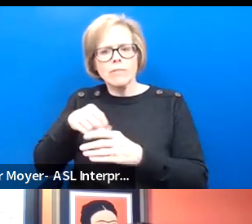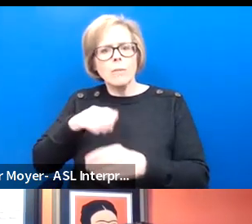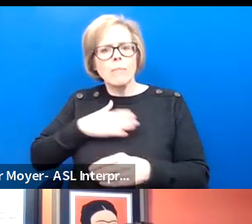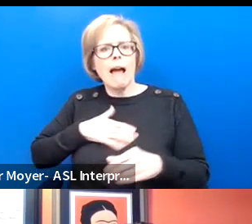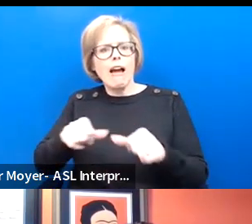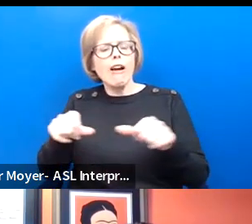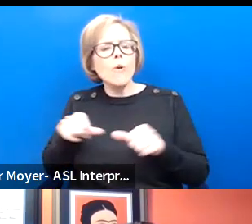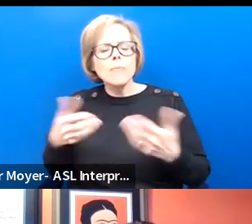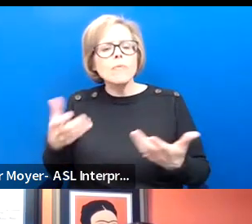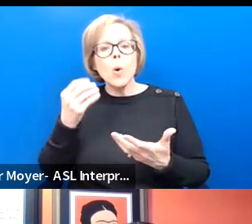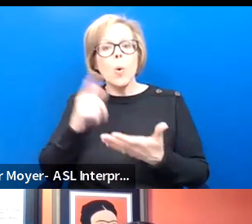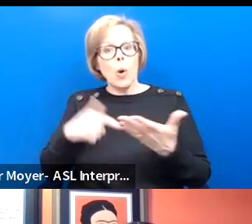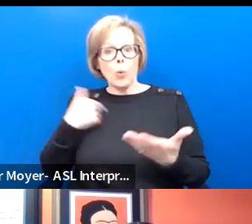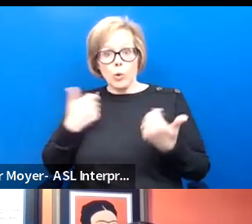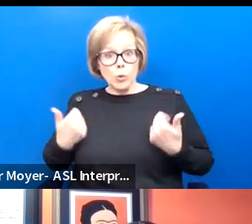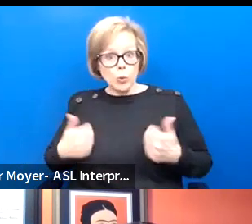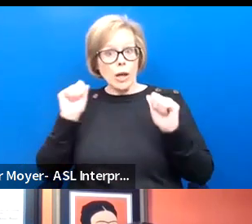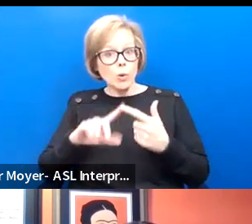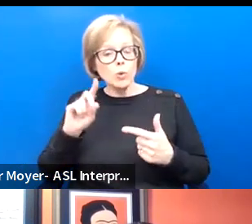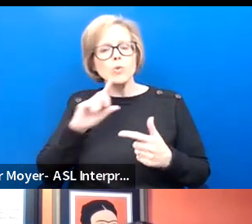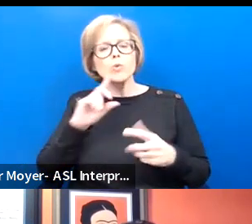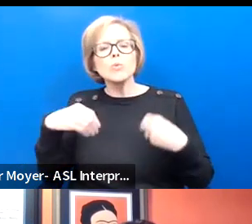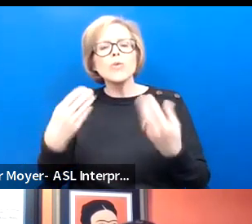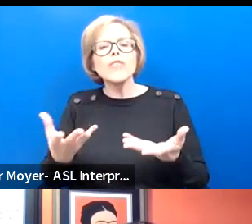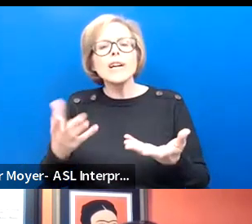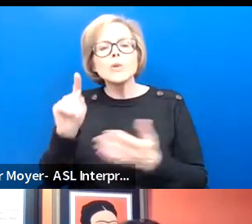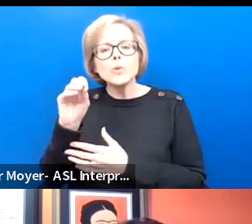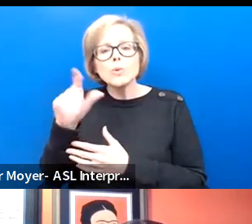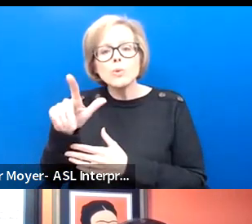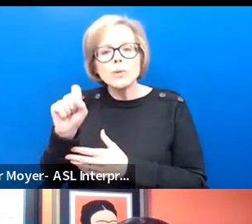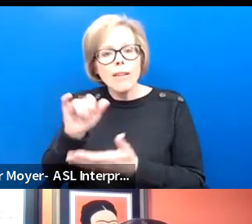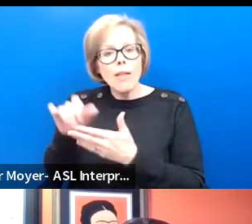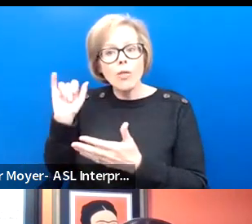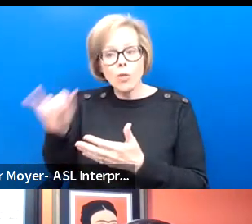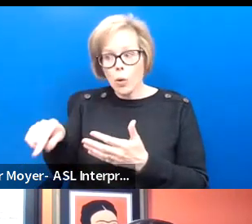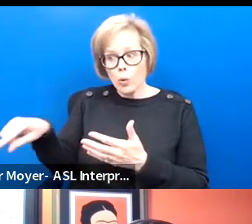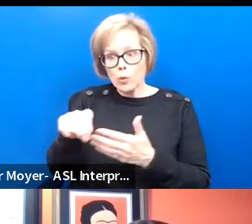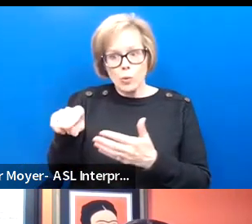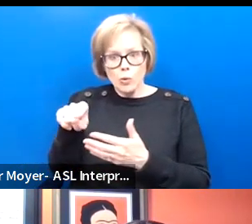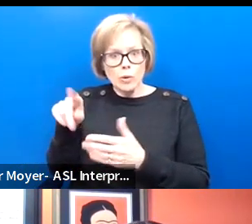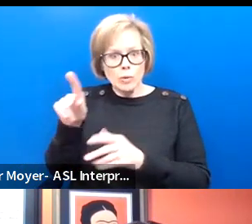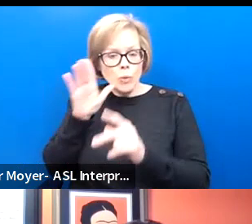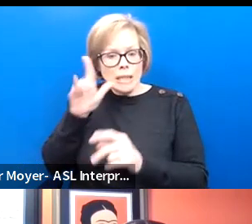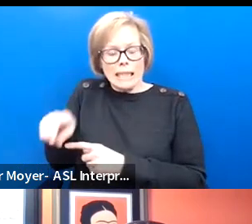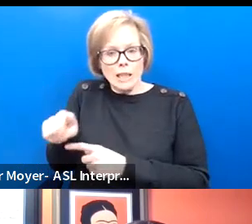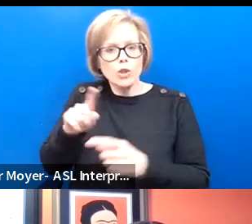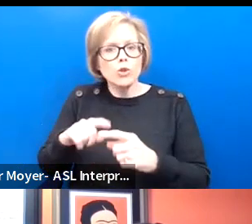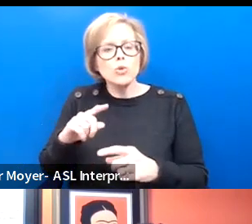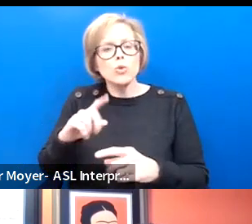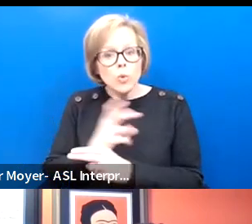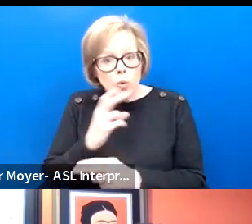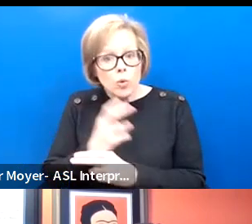So what we have tried to do is provide the tools that those champions might need, right, to